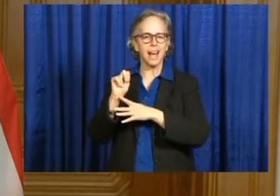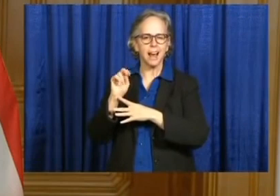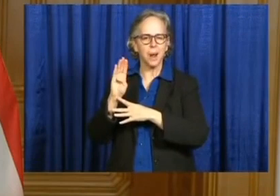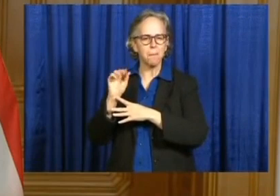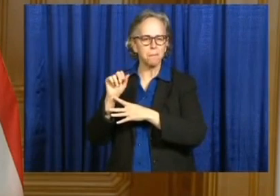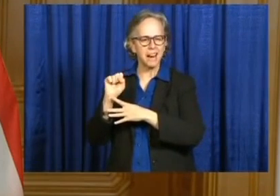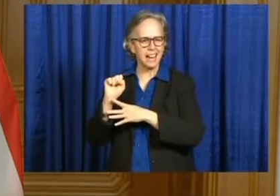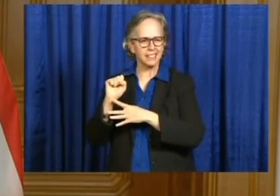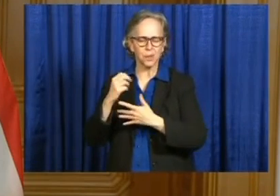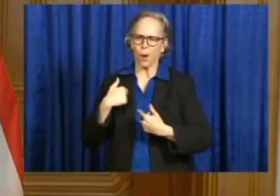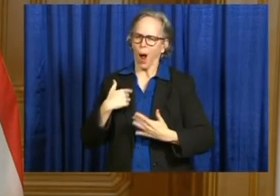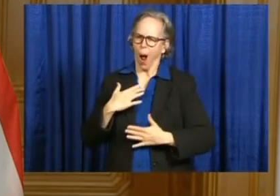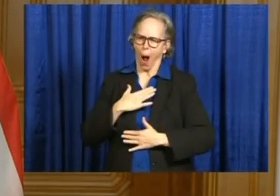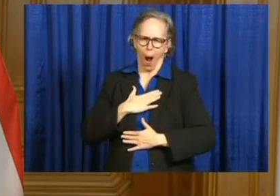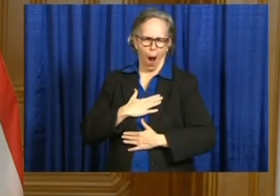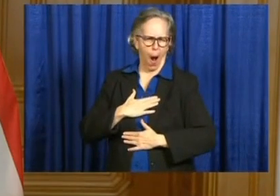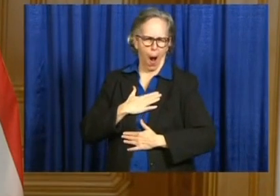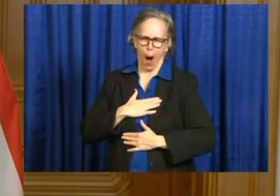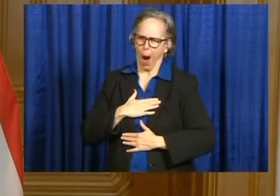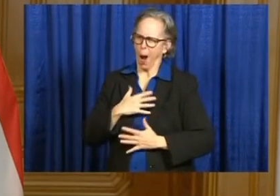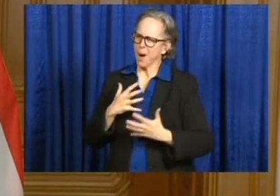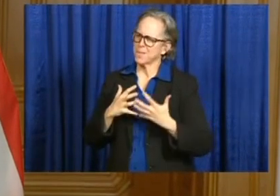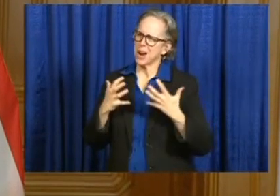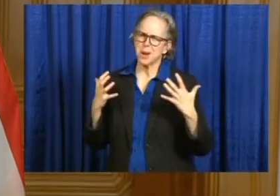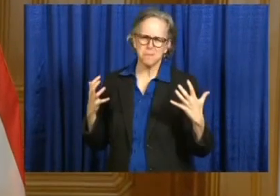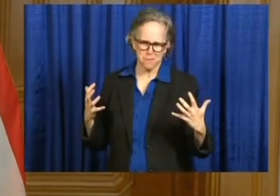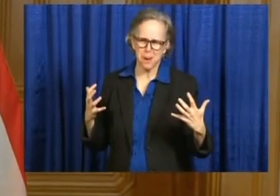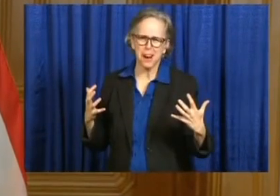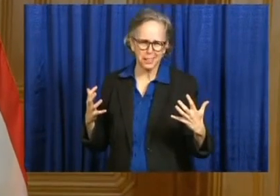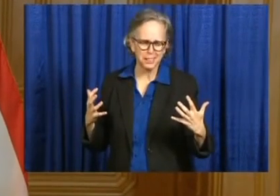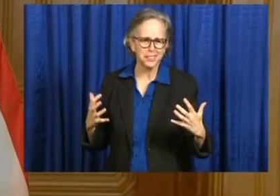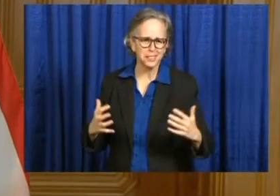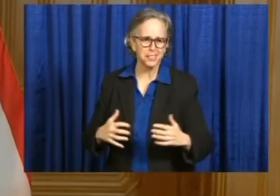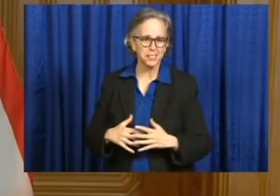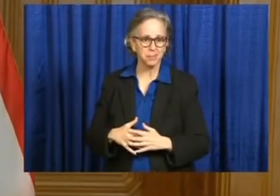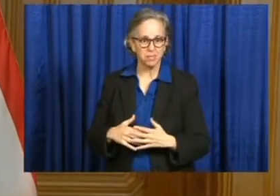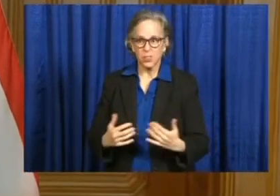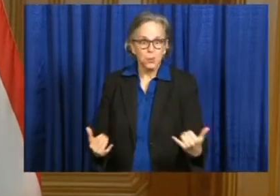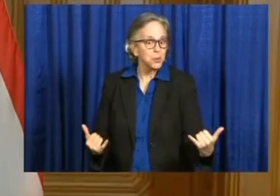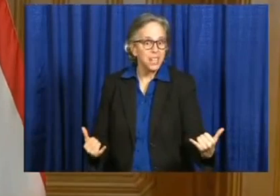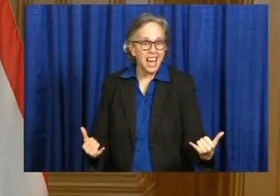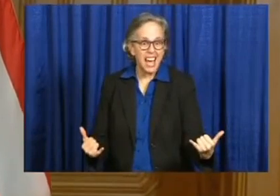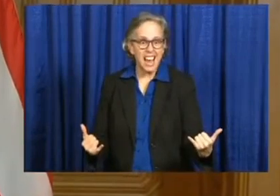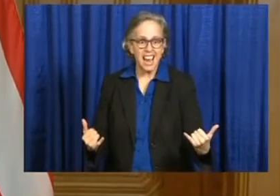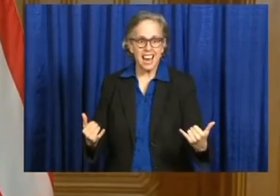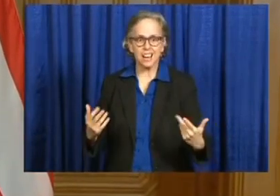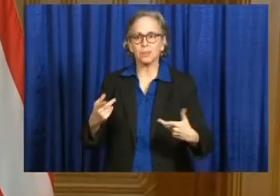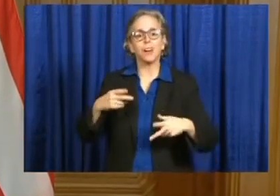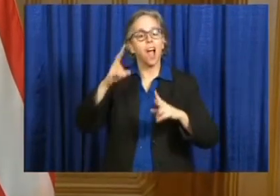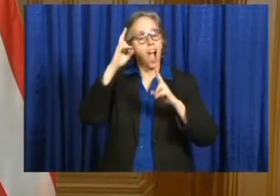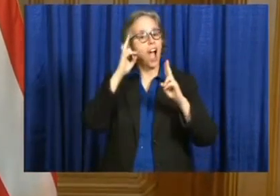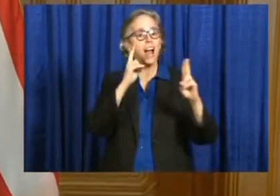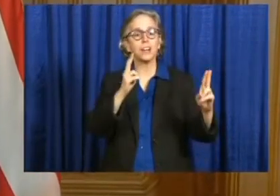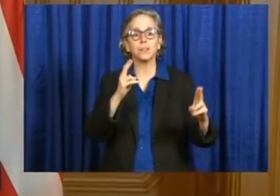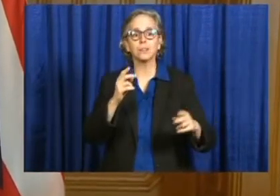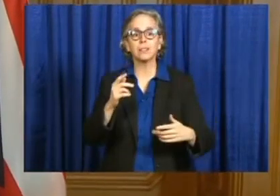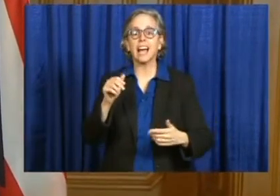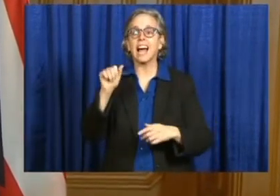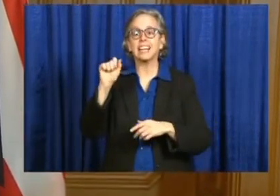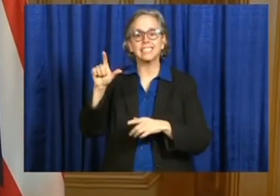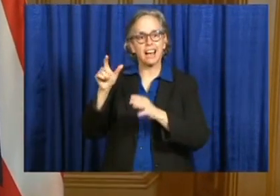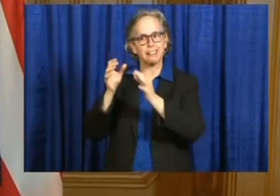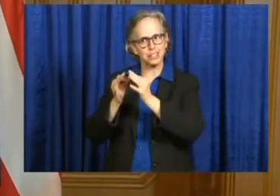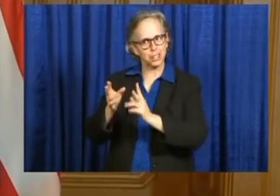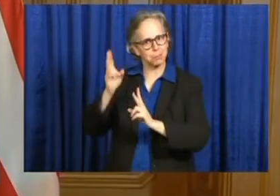much. And today we're going to start by honoring our American Sign Language interpreters. They've gotten